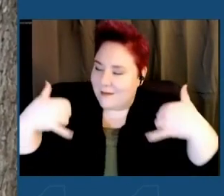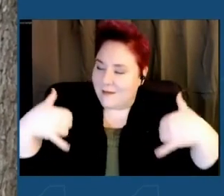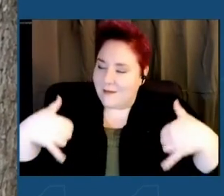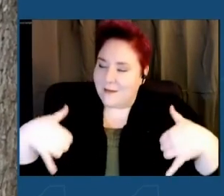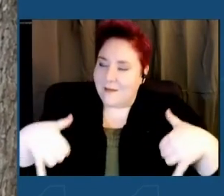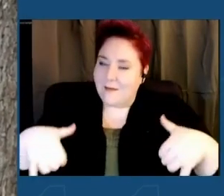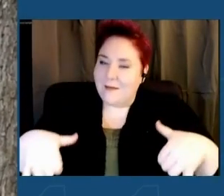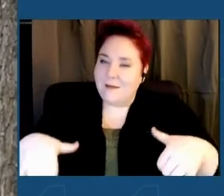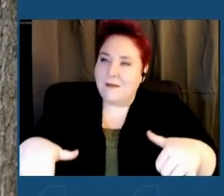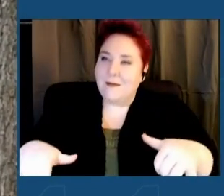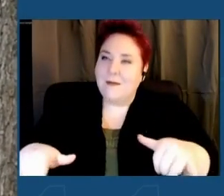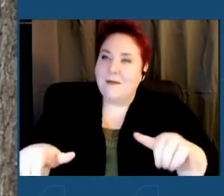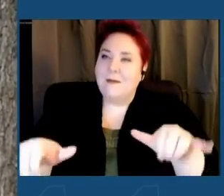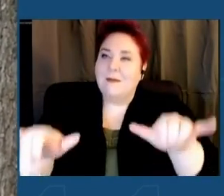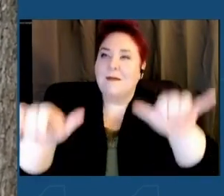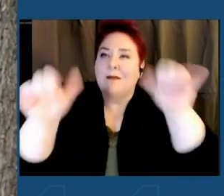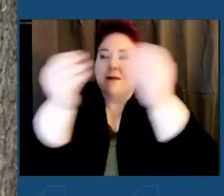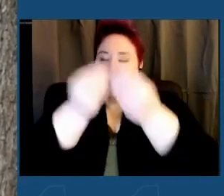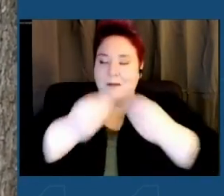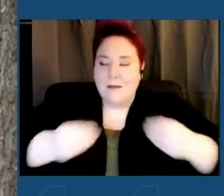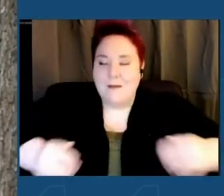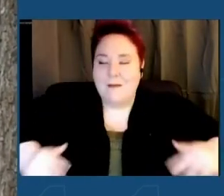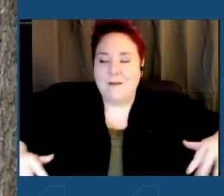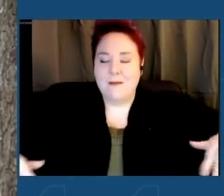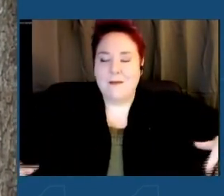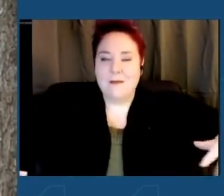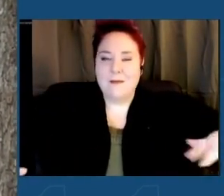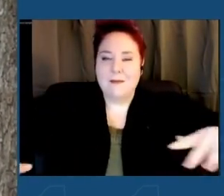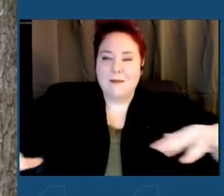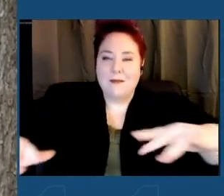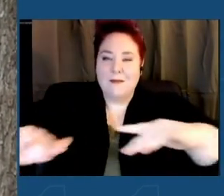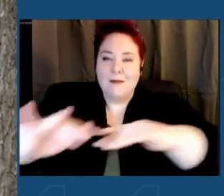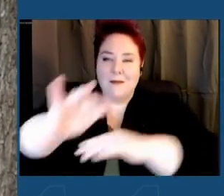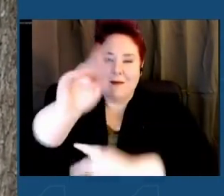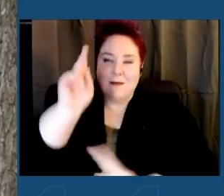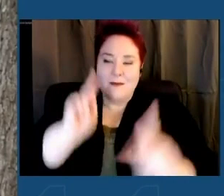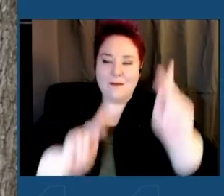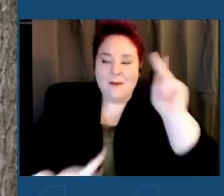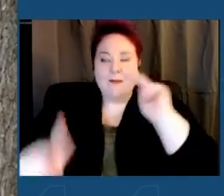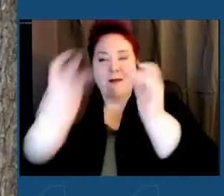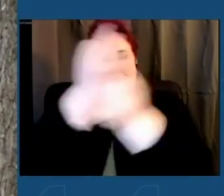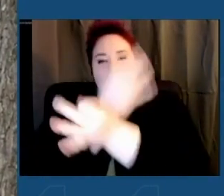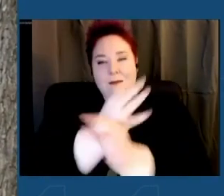wave? Oh, the land of the